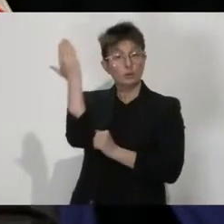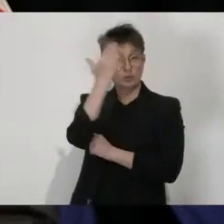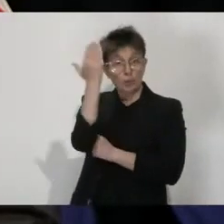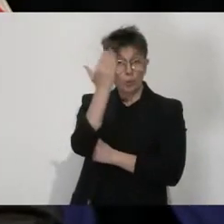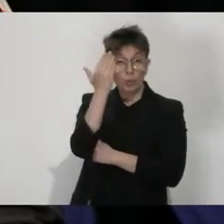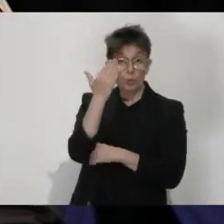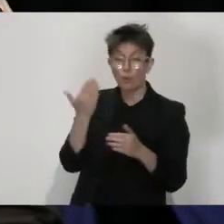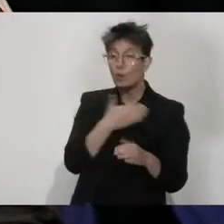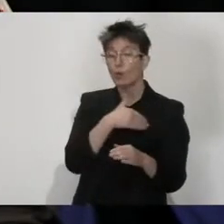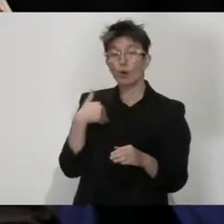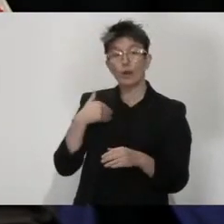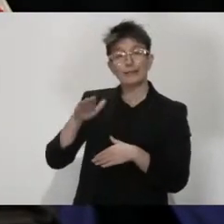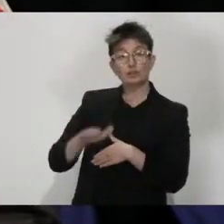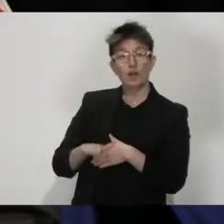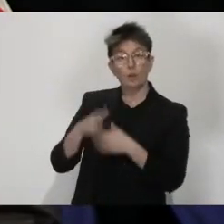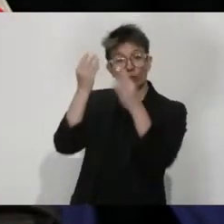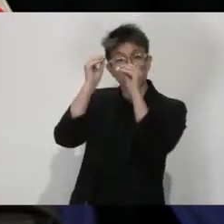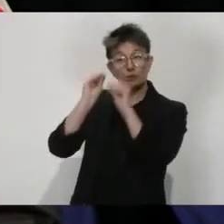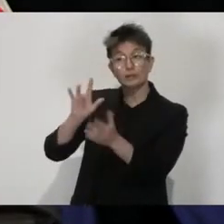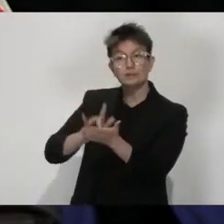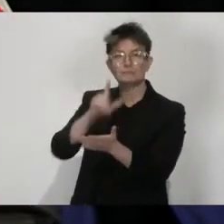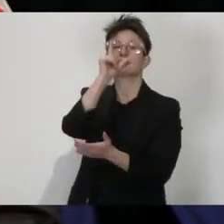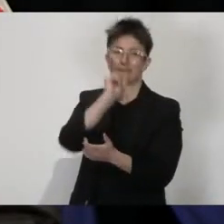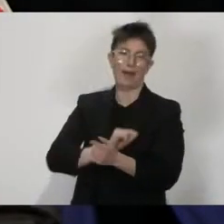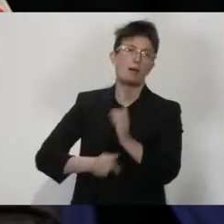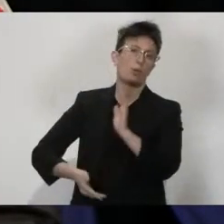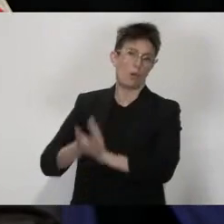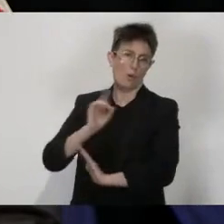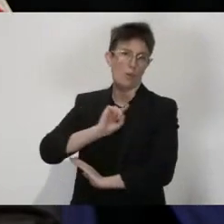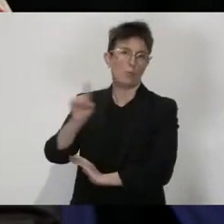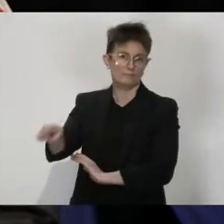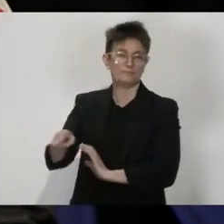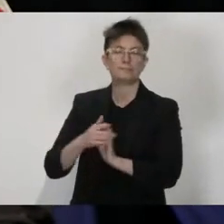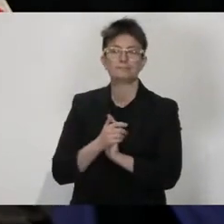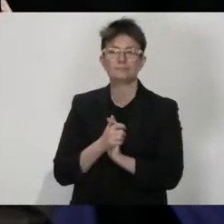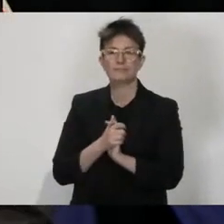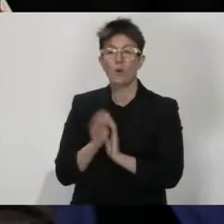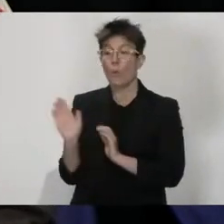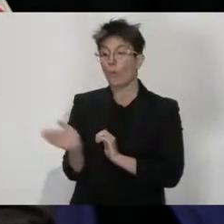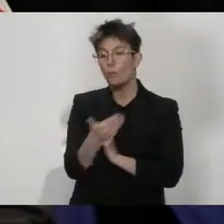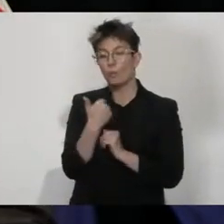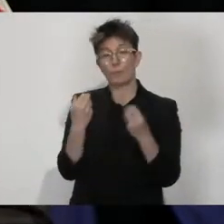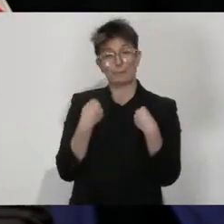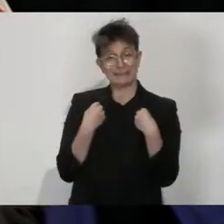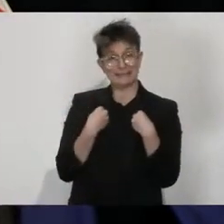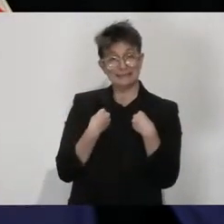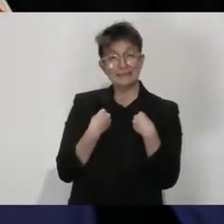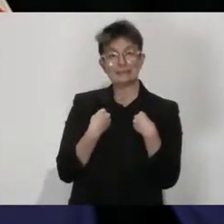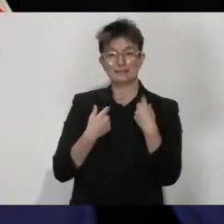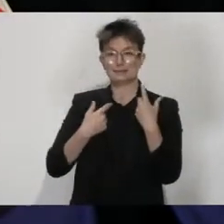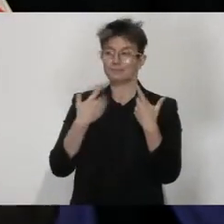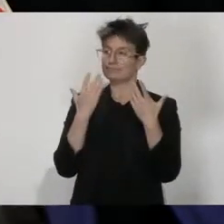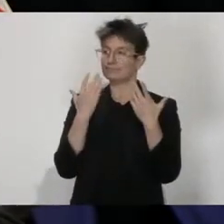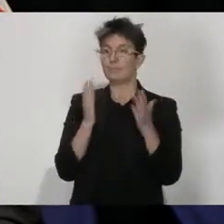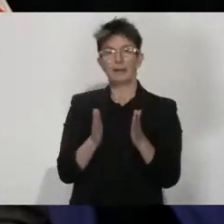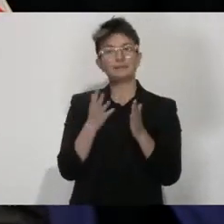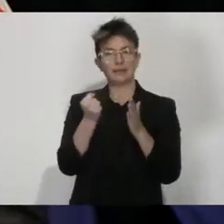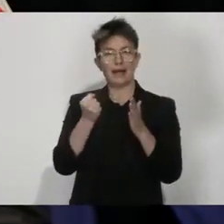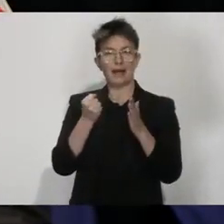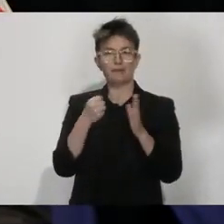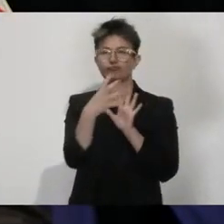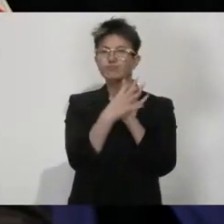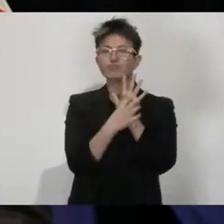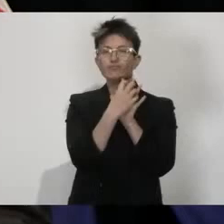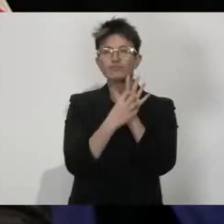centres. All businesses and public transports will display QR codes, and as you know, face coverings must be worn on public transport